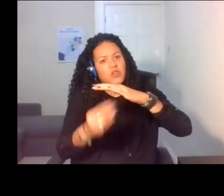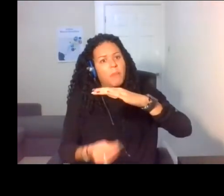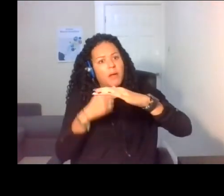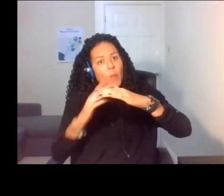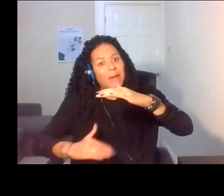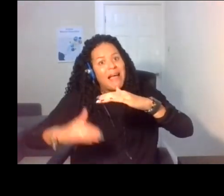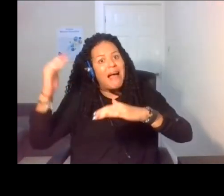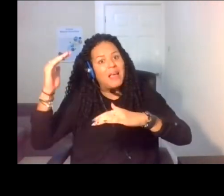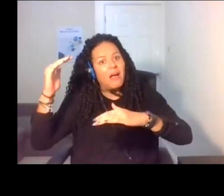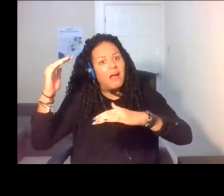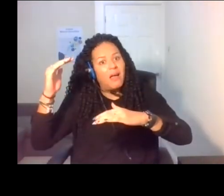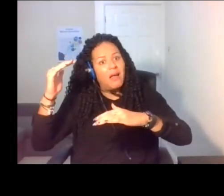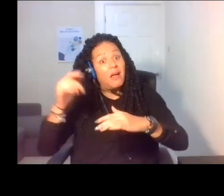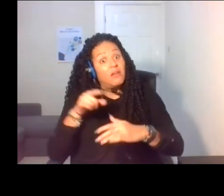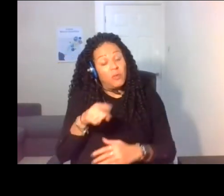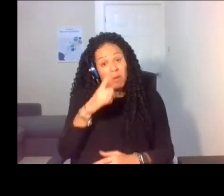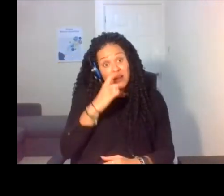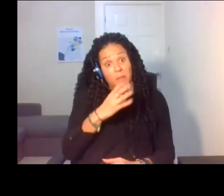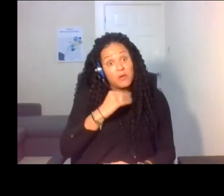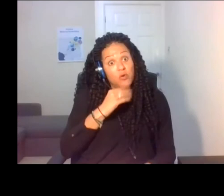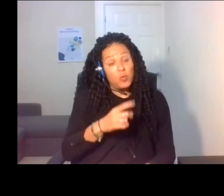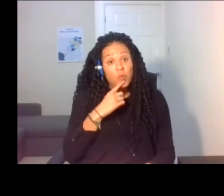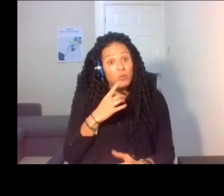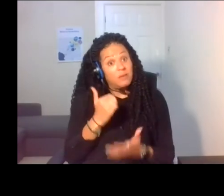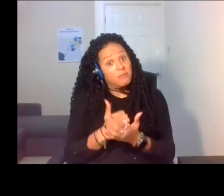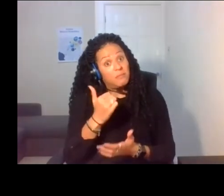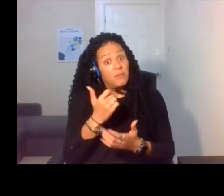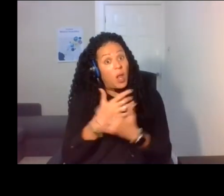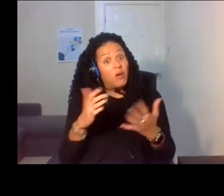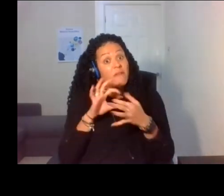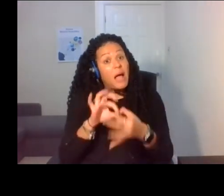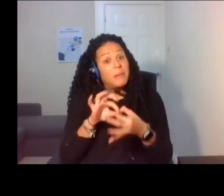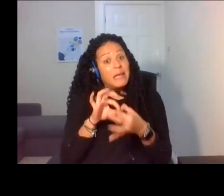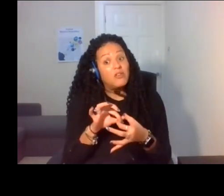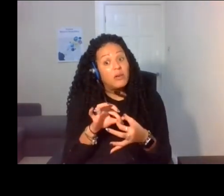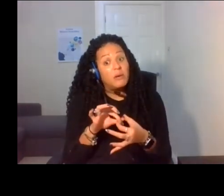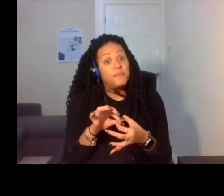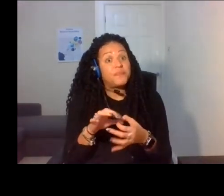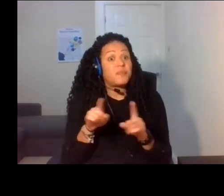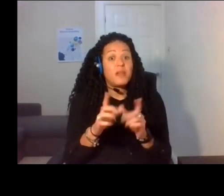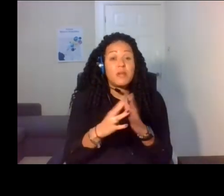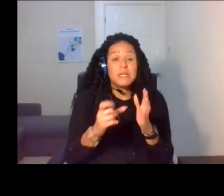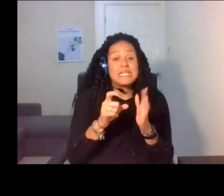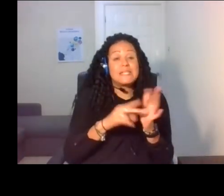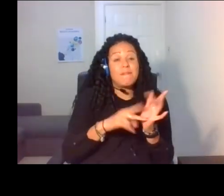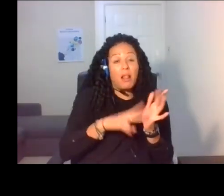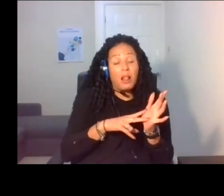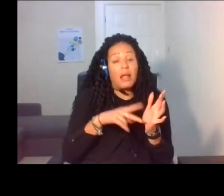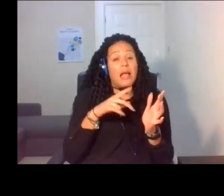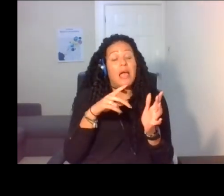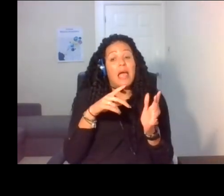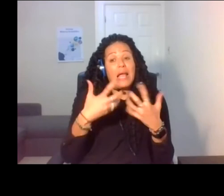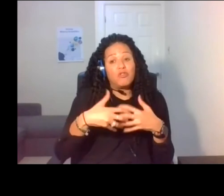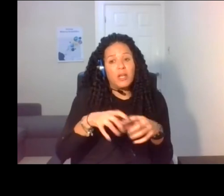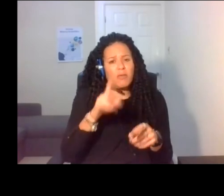be higher than normal. This has actually a lot of application, for example, in civil engineering to check that a